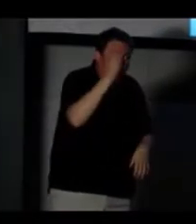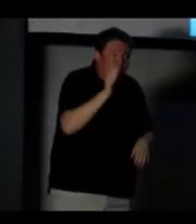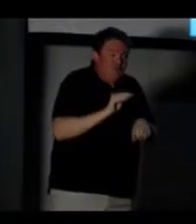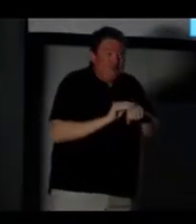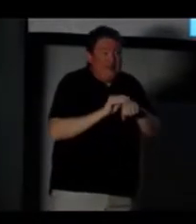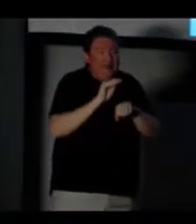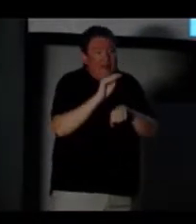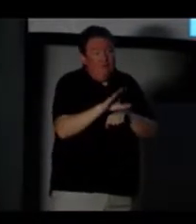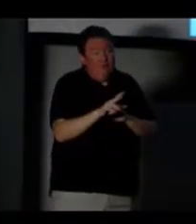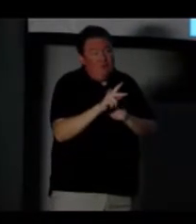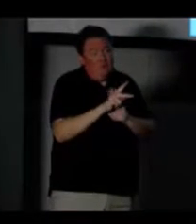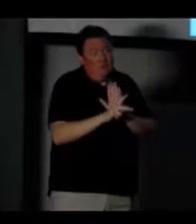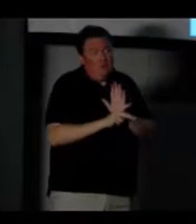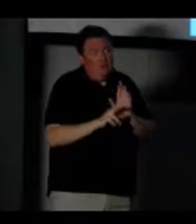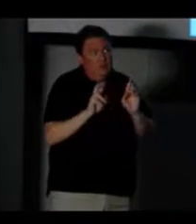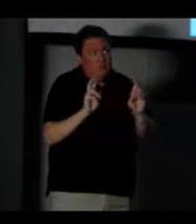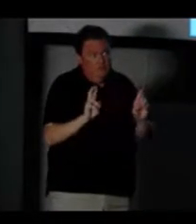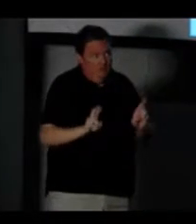policies.